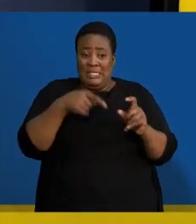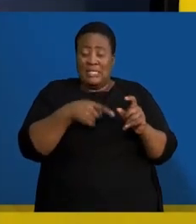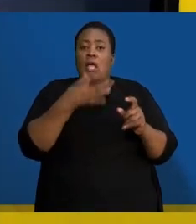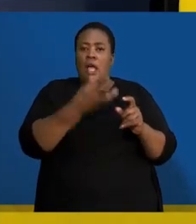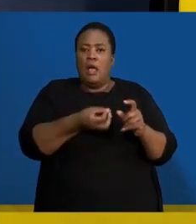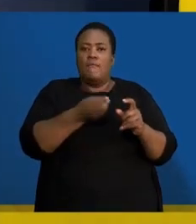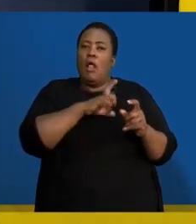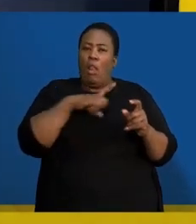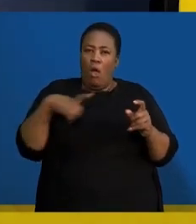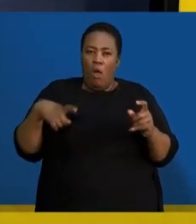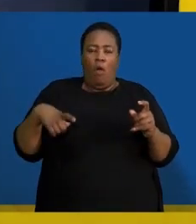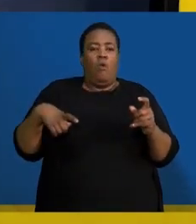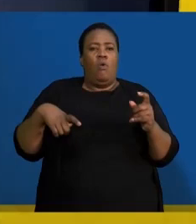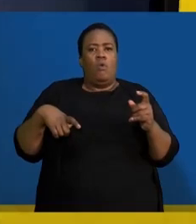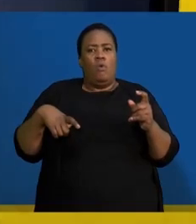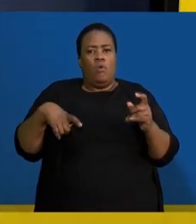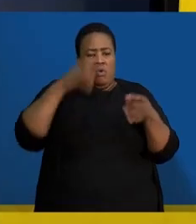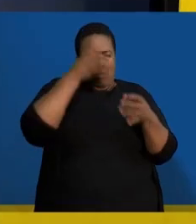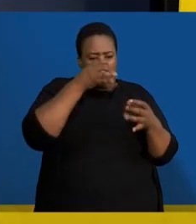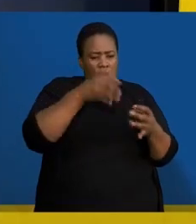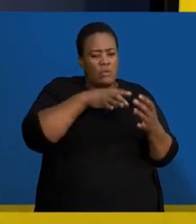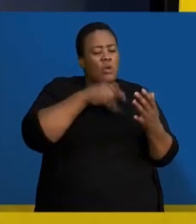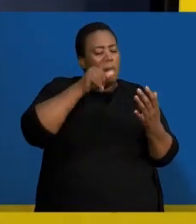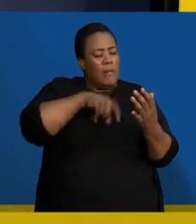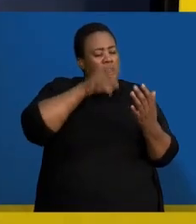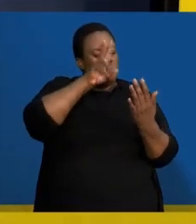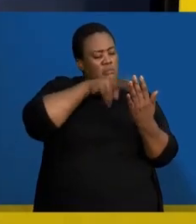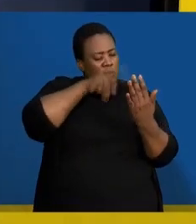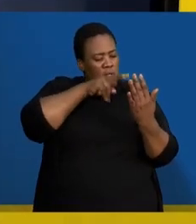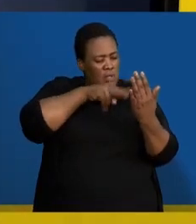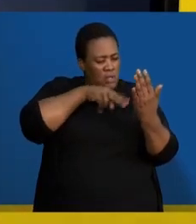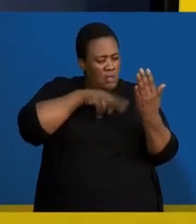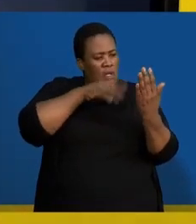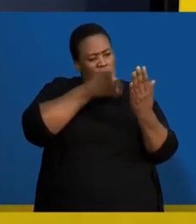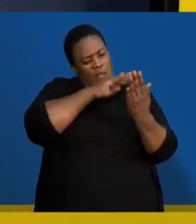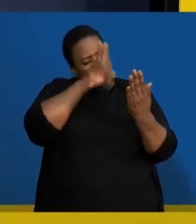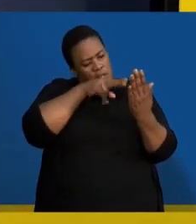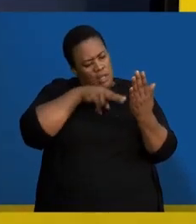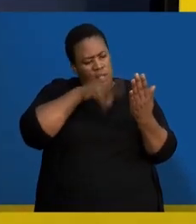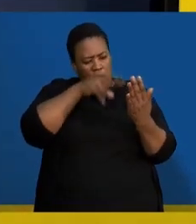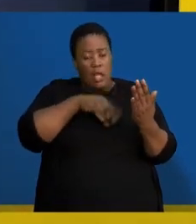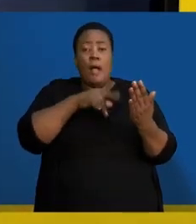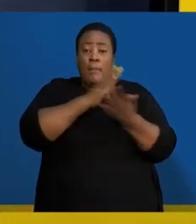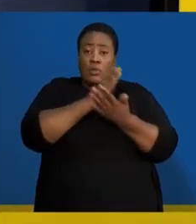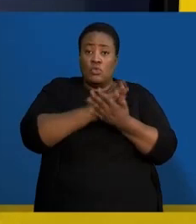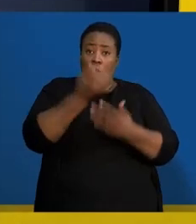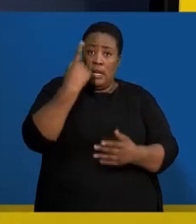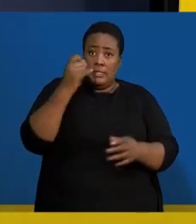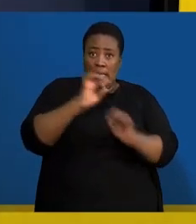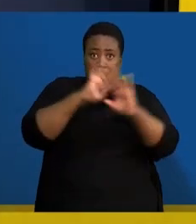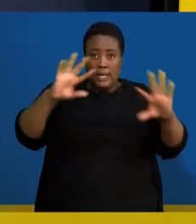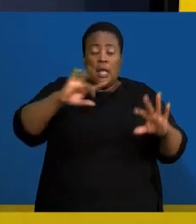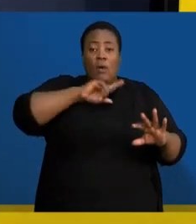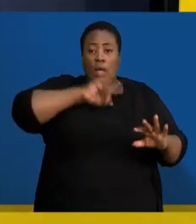very, very long sources sometimes. So you need to spend your reading time reading through those sources so that you understand them very well. And remember,